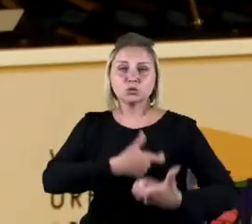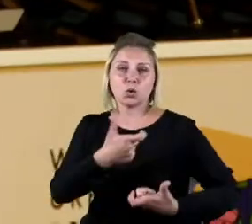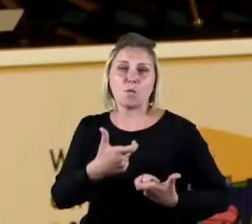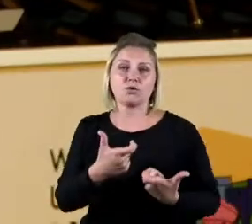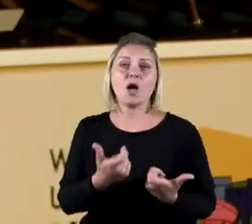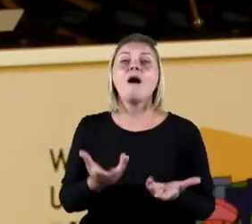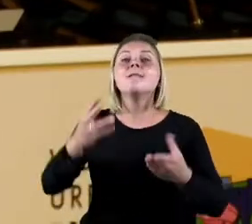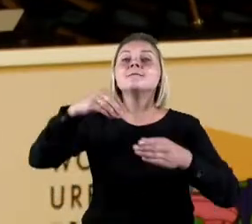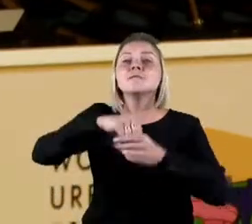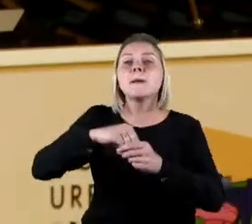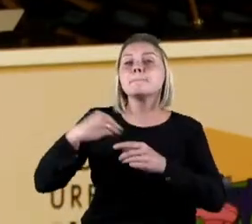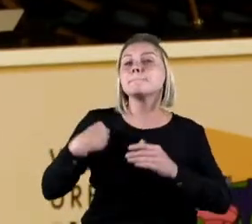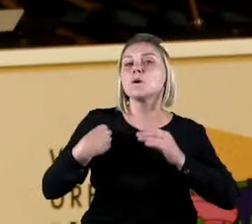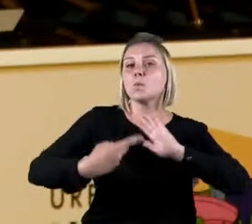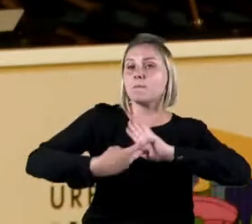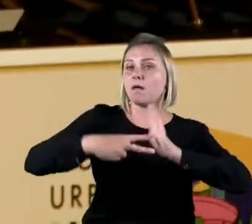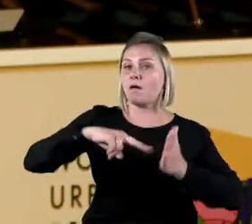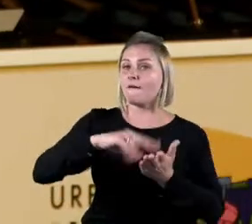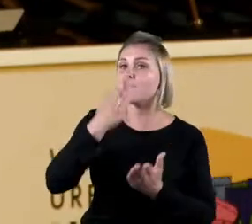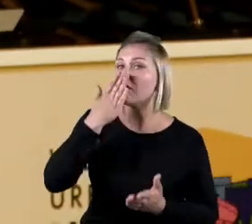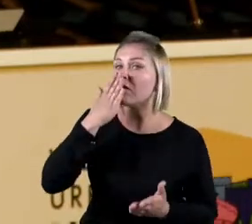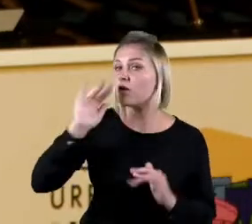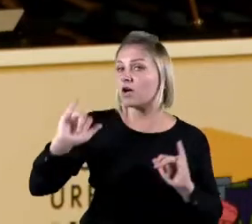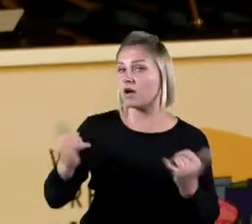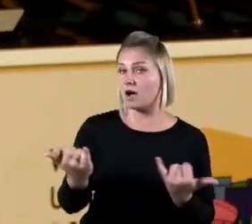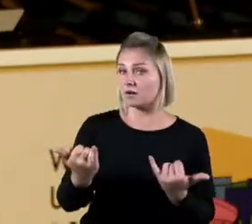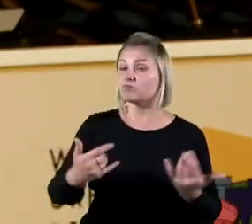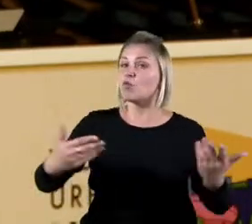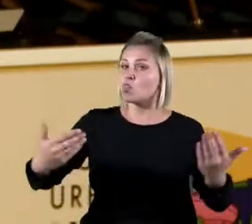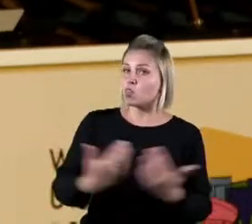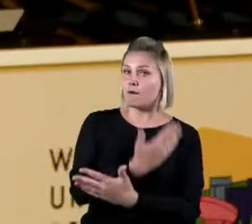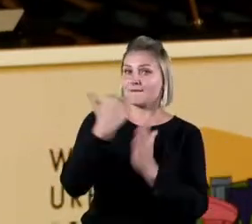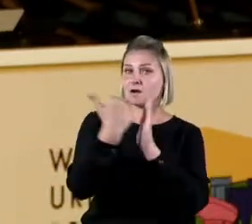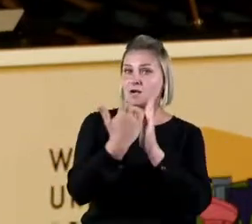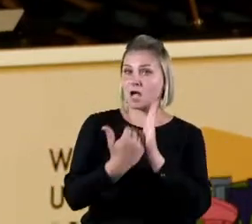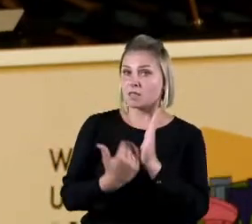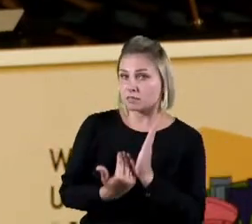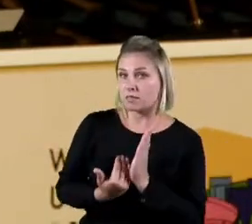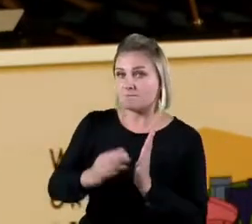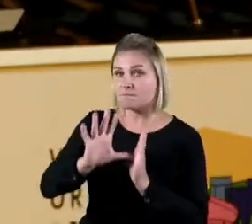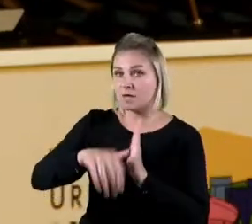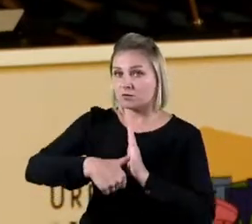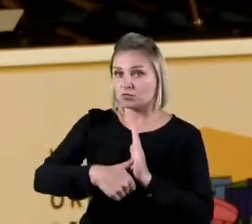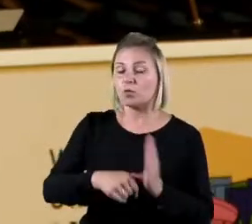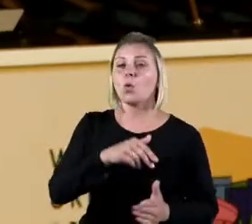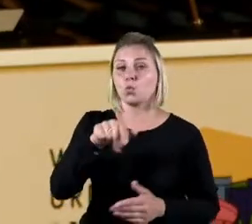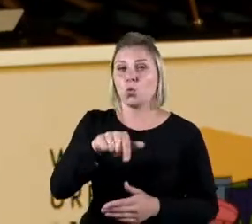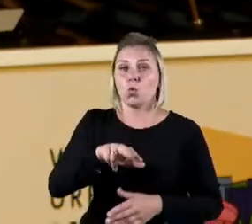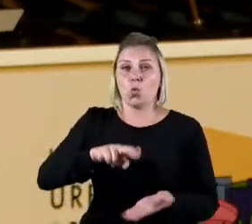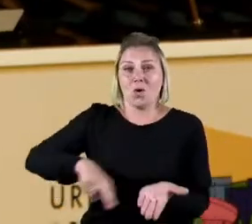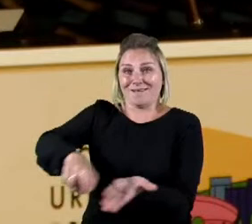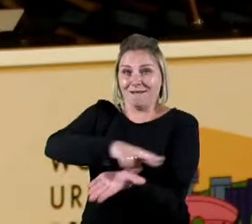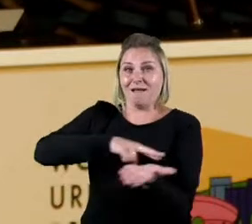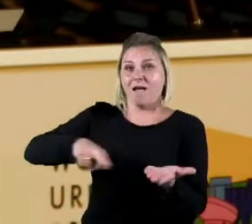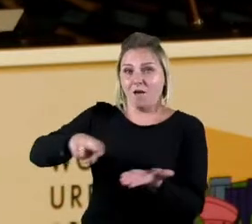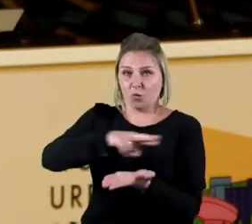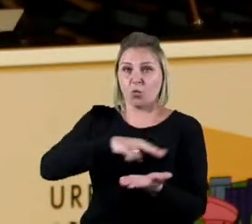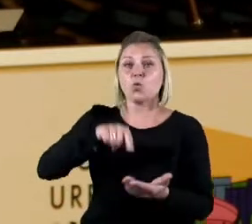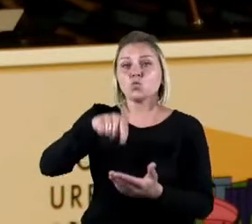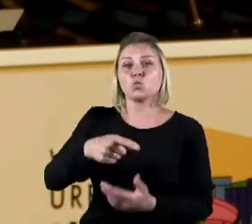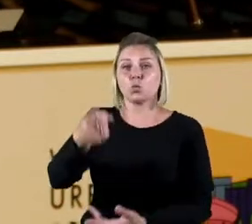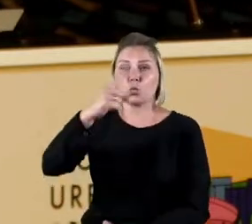the implementation of the new urban agenda for our region, Central America and the Dominican Republic, which